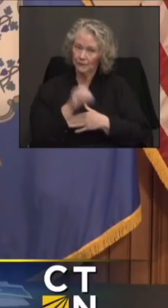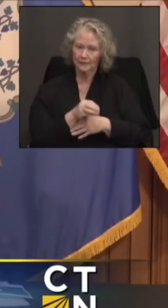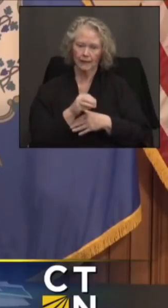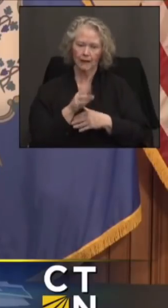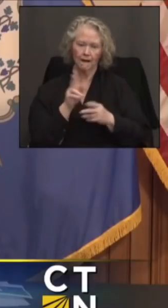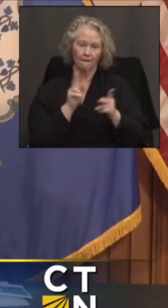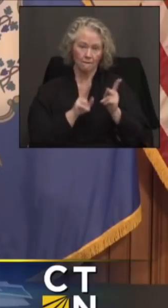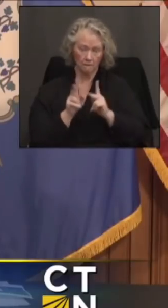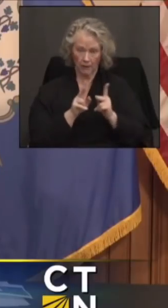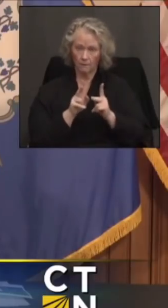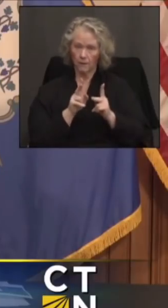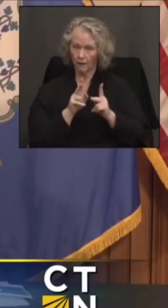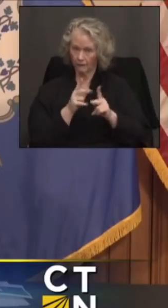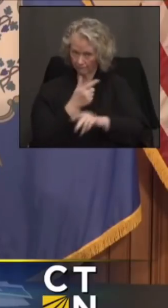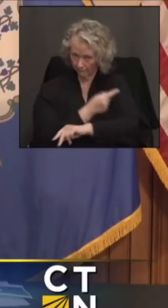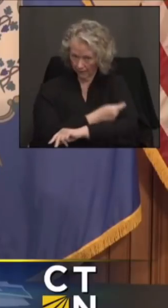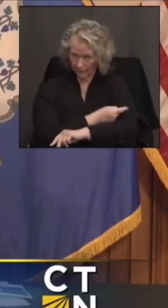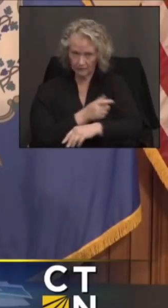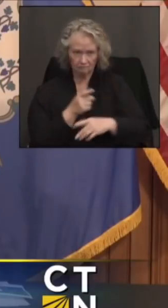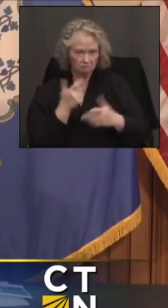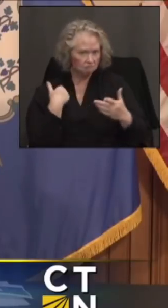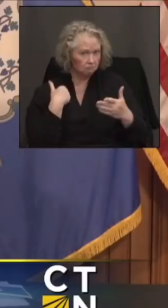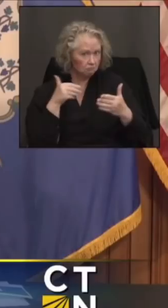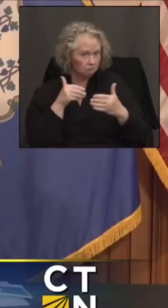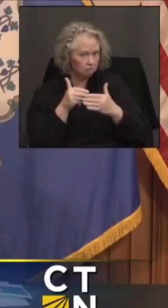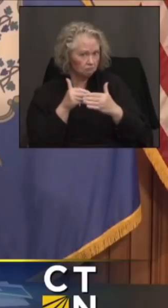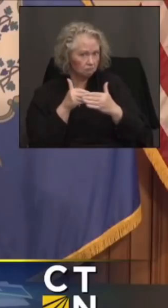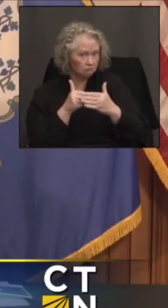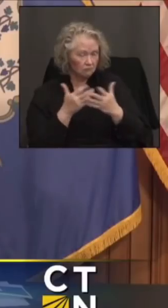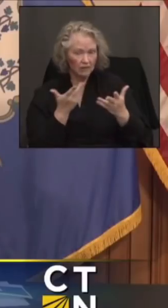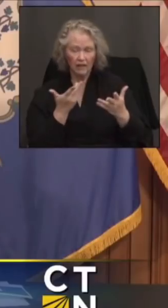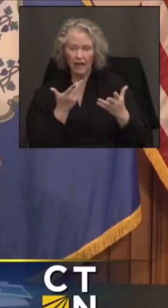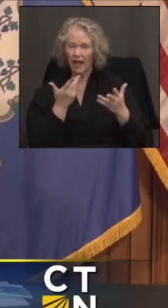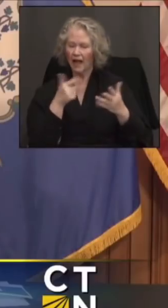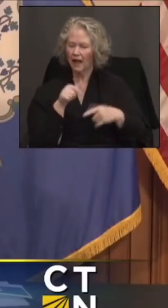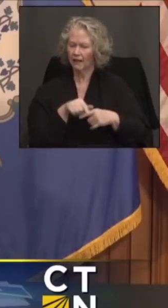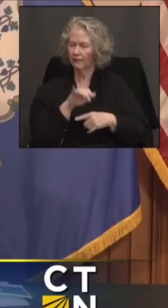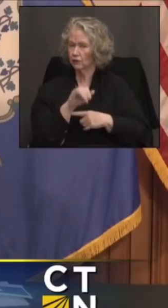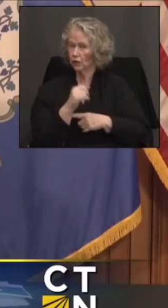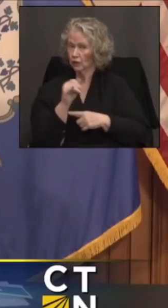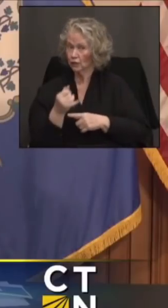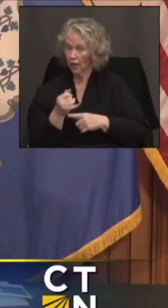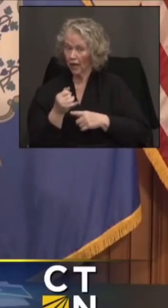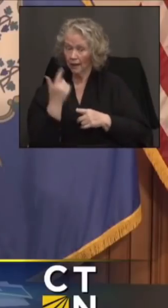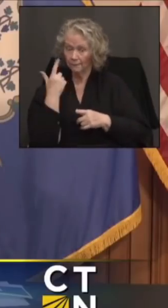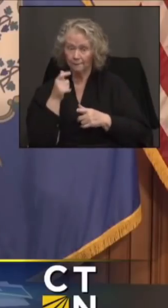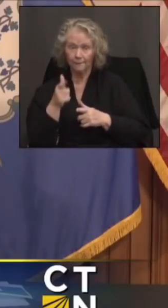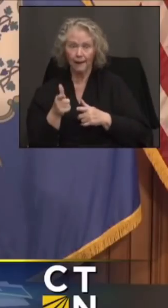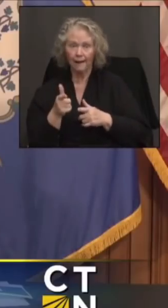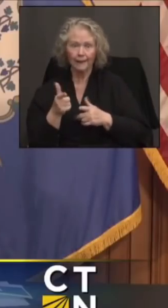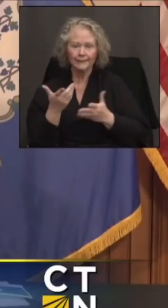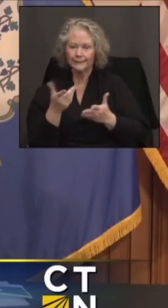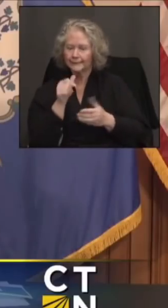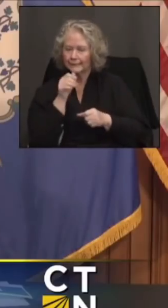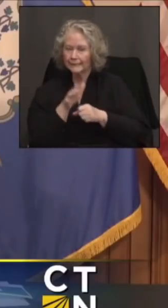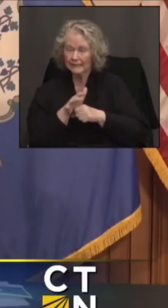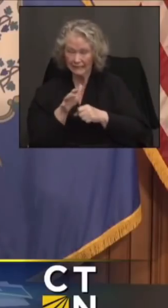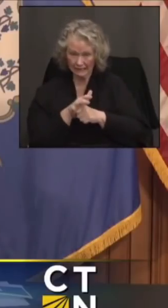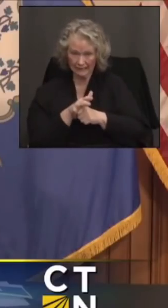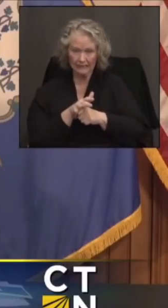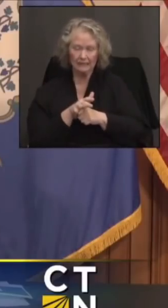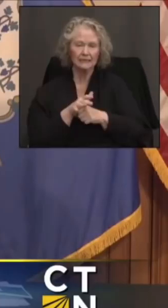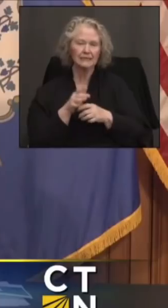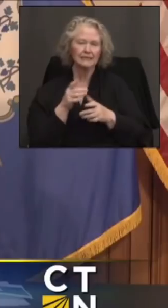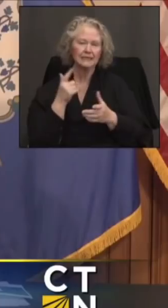residents vaccinated. How are we with that? And will this Johnson & Johnson back up? I know you mentioned there might be a